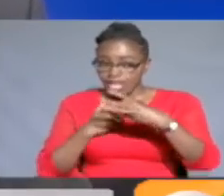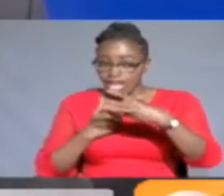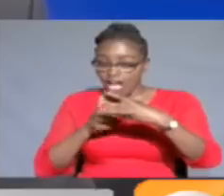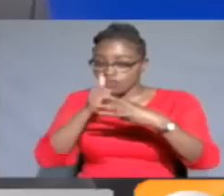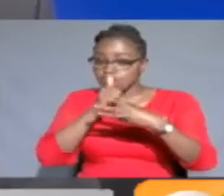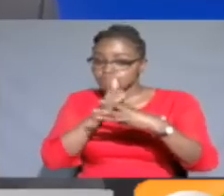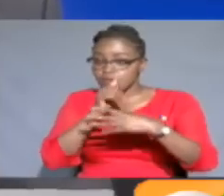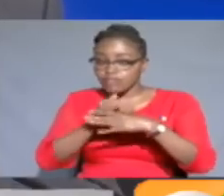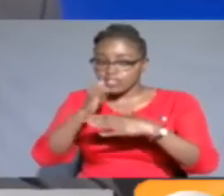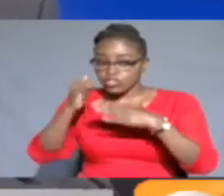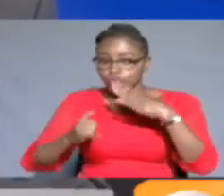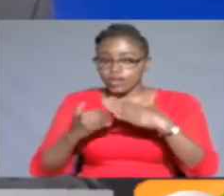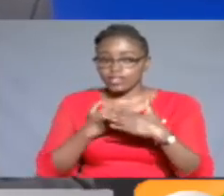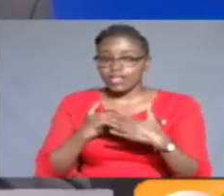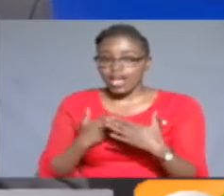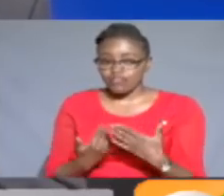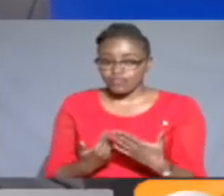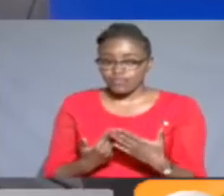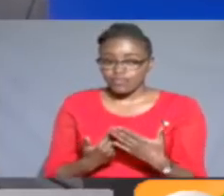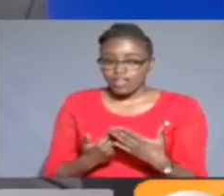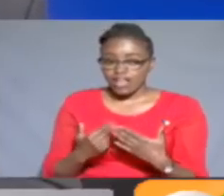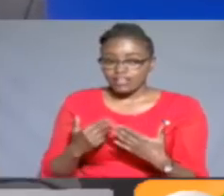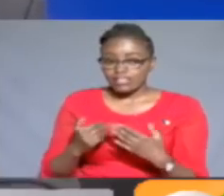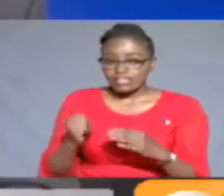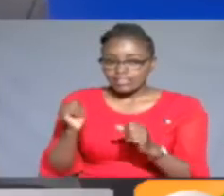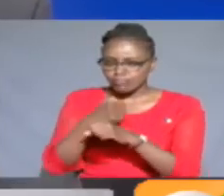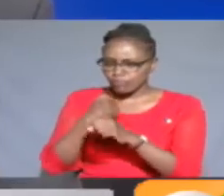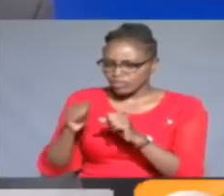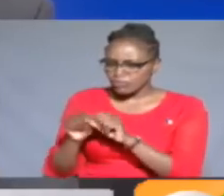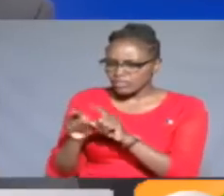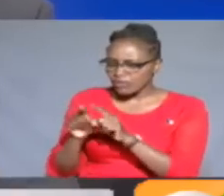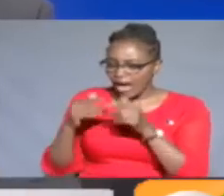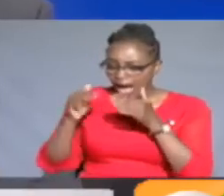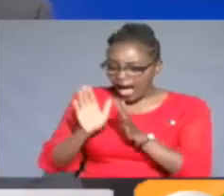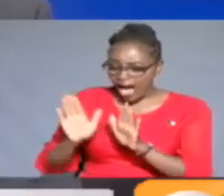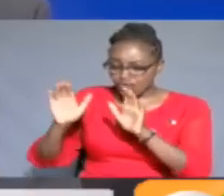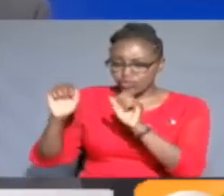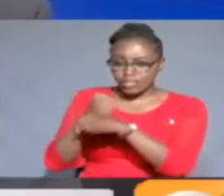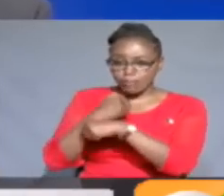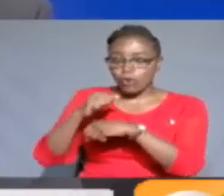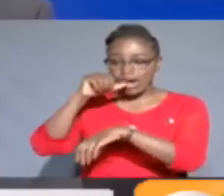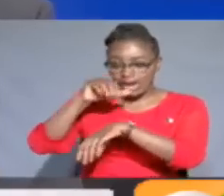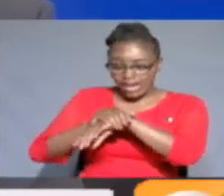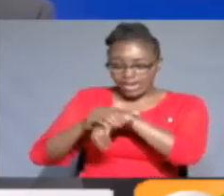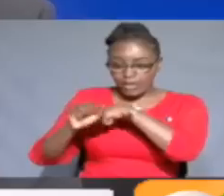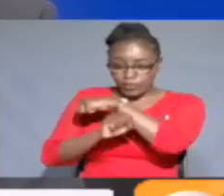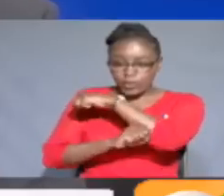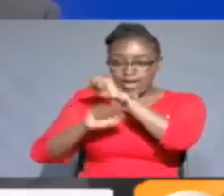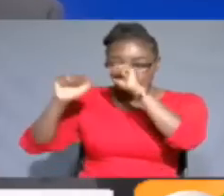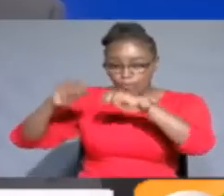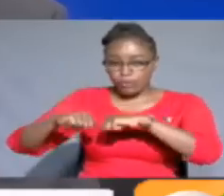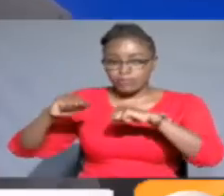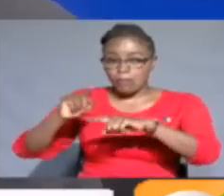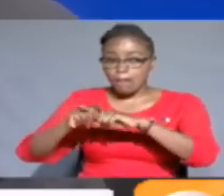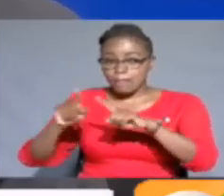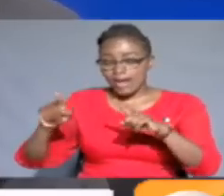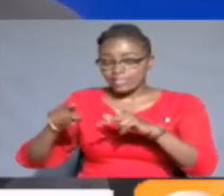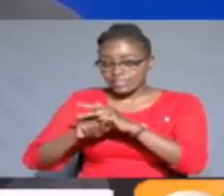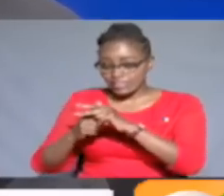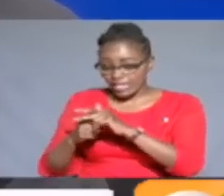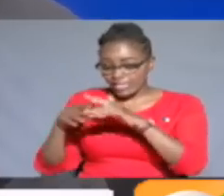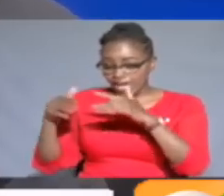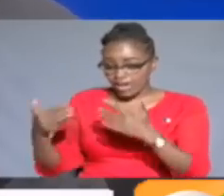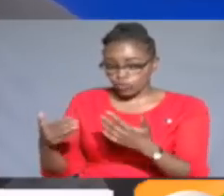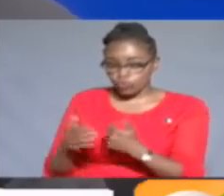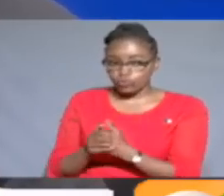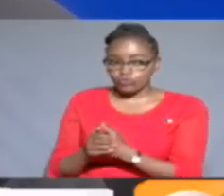private insurance. So we cannot, we'll not run away from it. We can get donor funding, yes, but we must start with this.